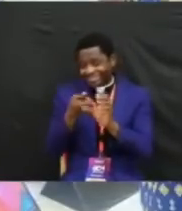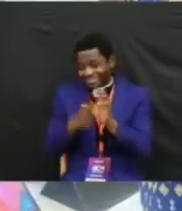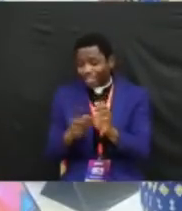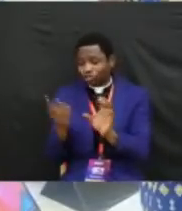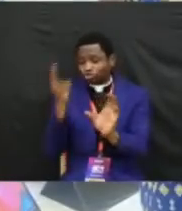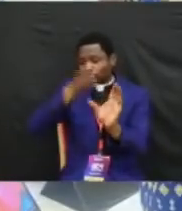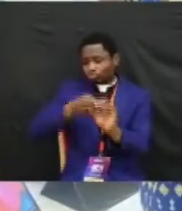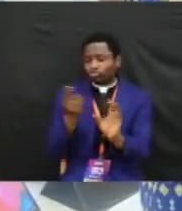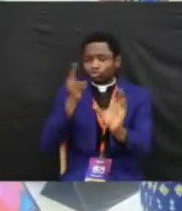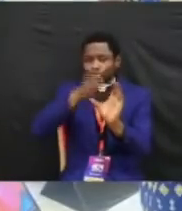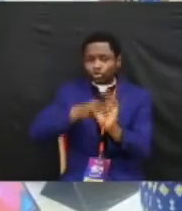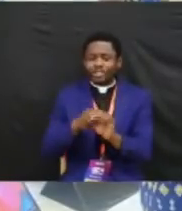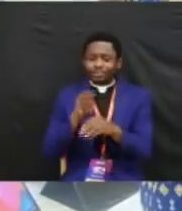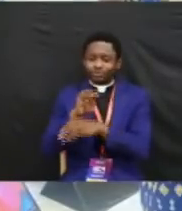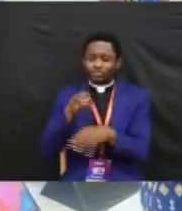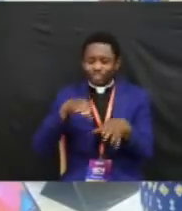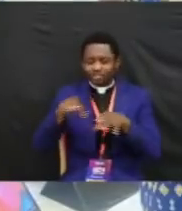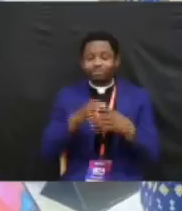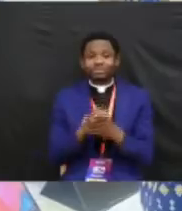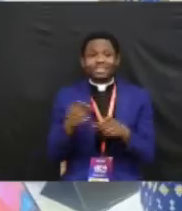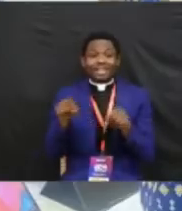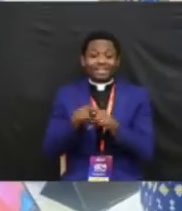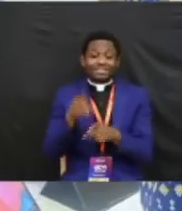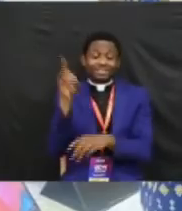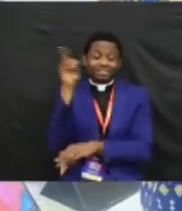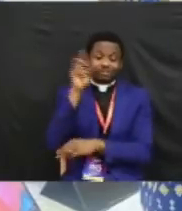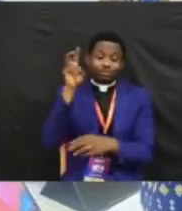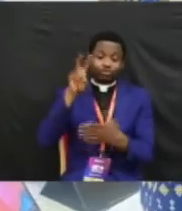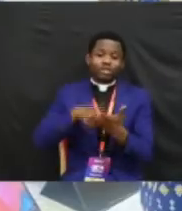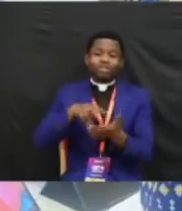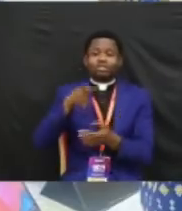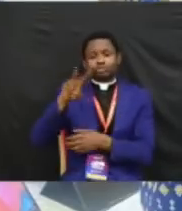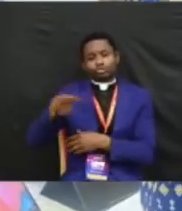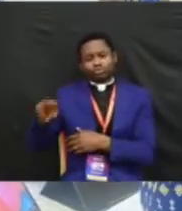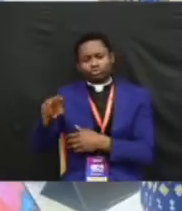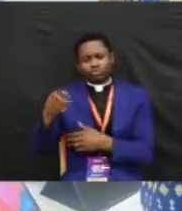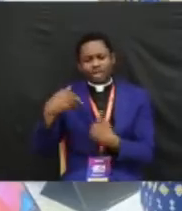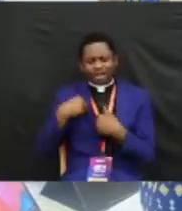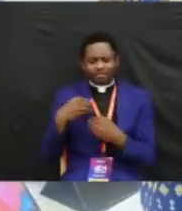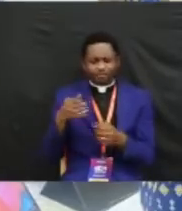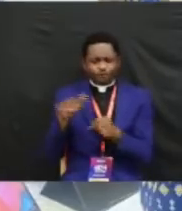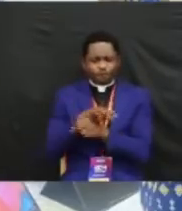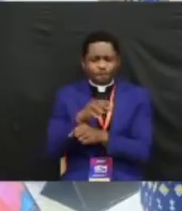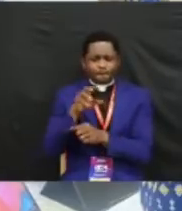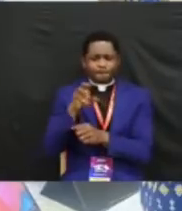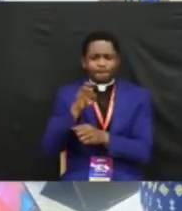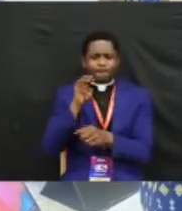December 2022, the ministry had a total membership of 791,733.